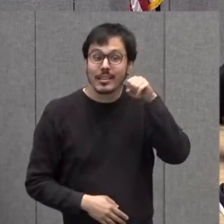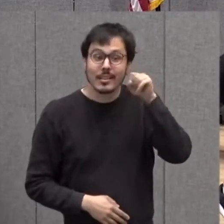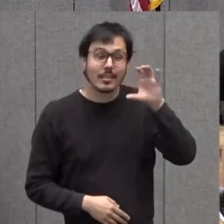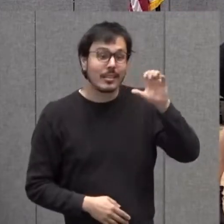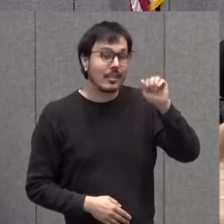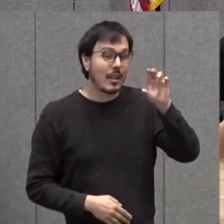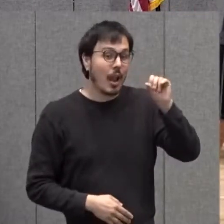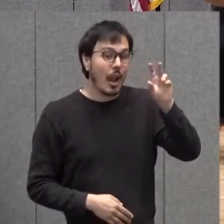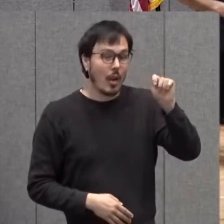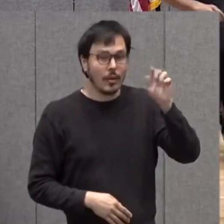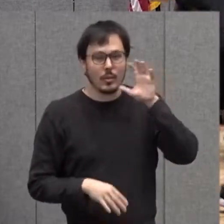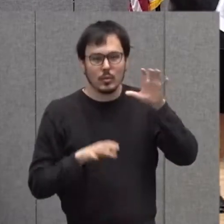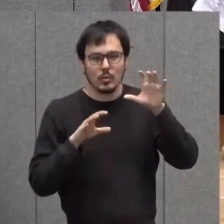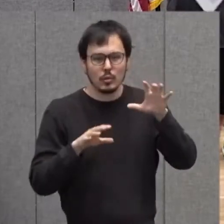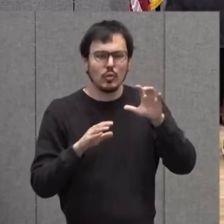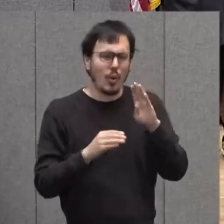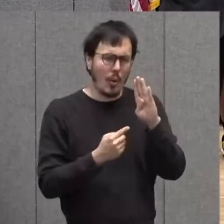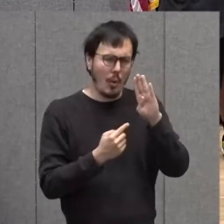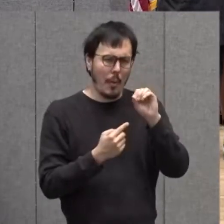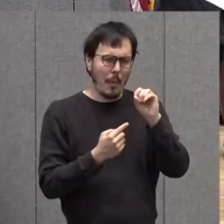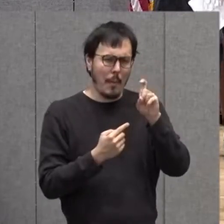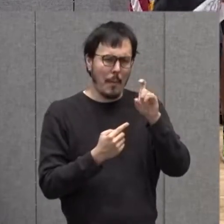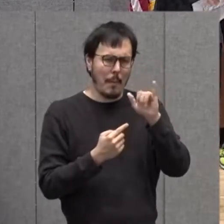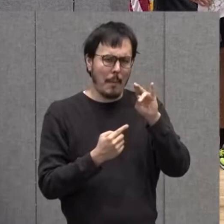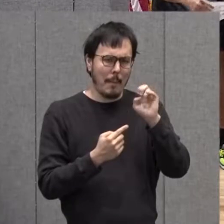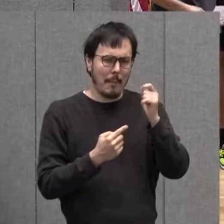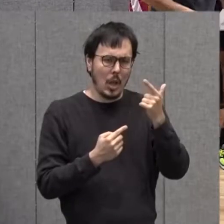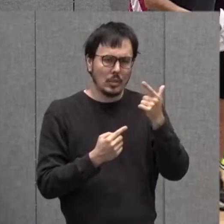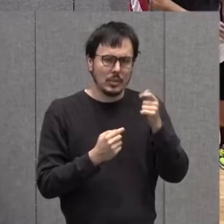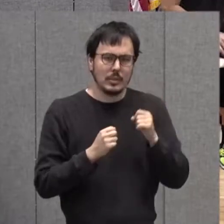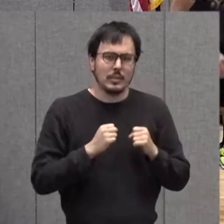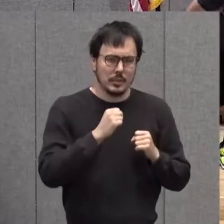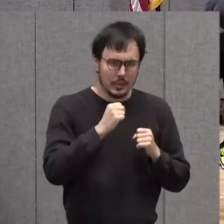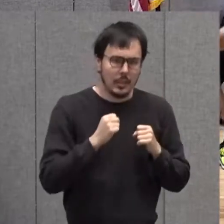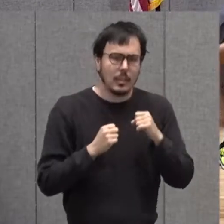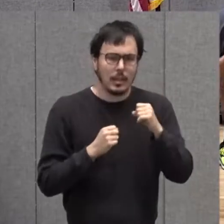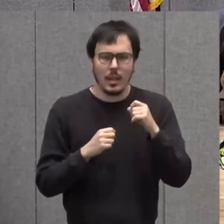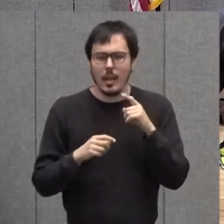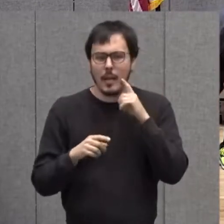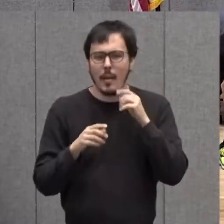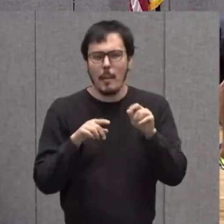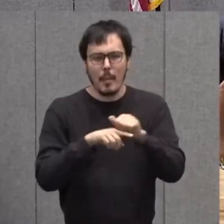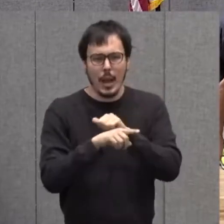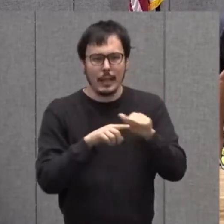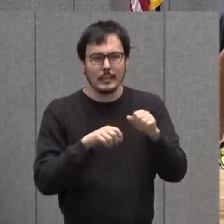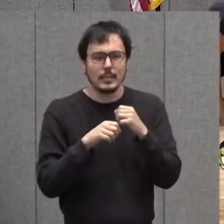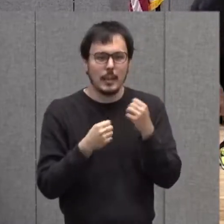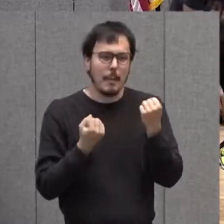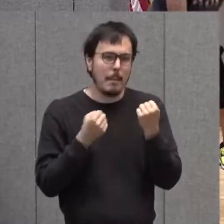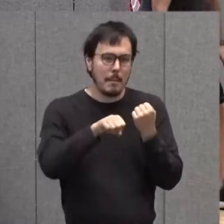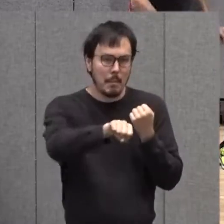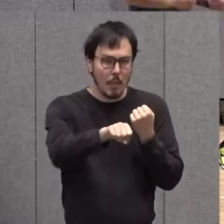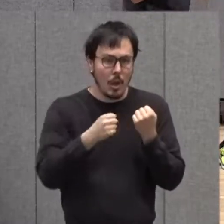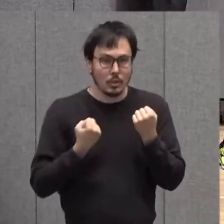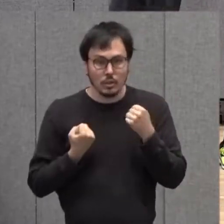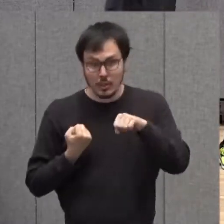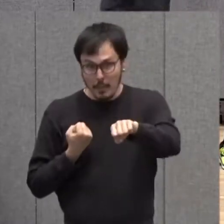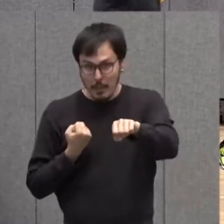do some boxing punches. Si te gusta el brócoli, vamos a